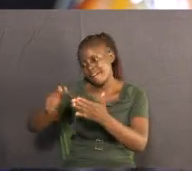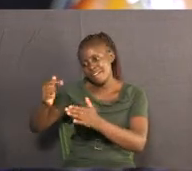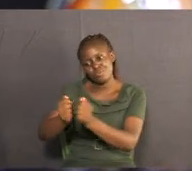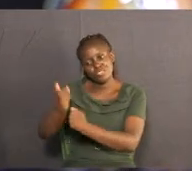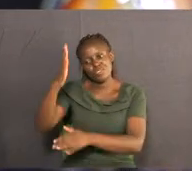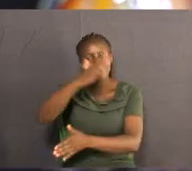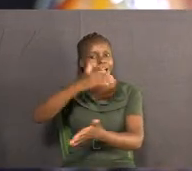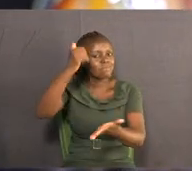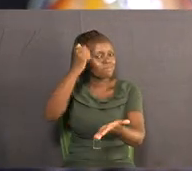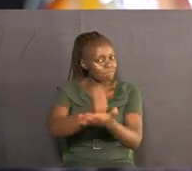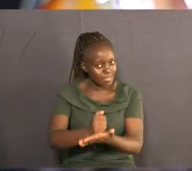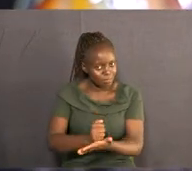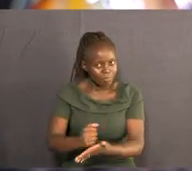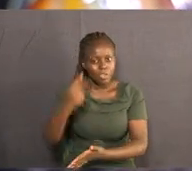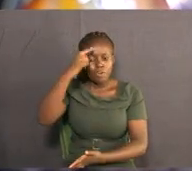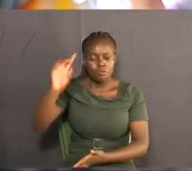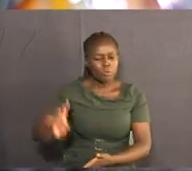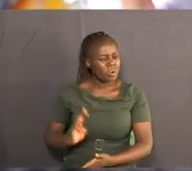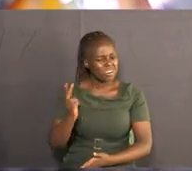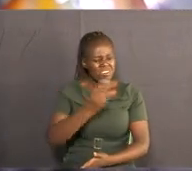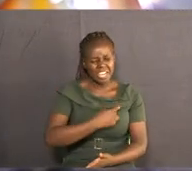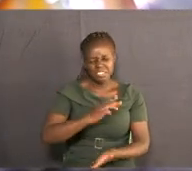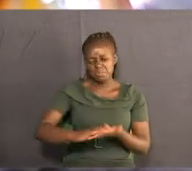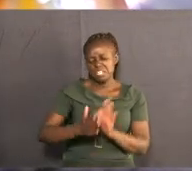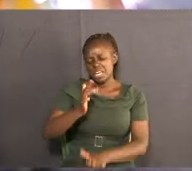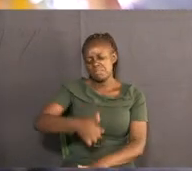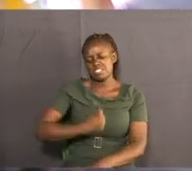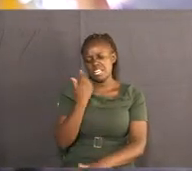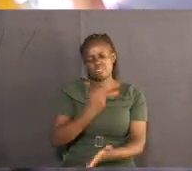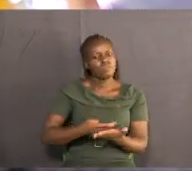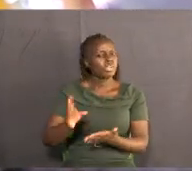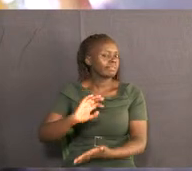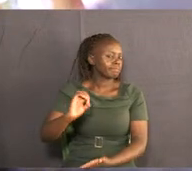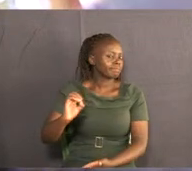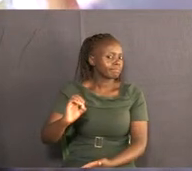Amen. For us not to be self-righteous, for us not to look